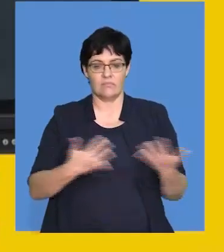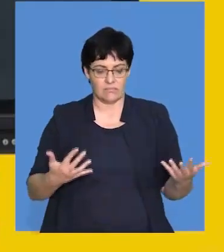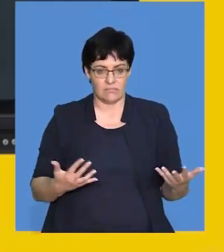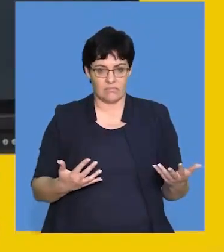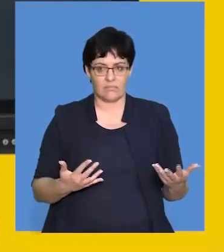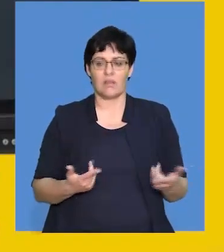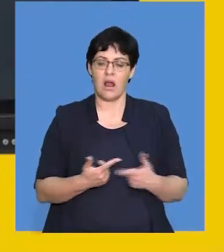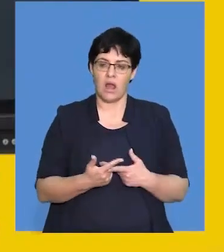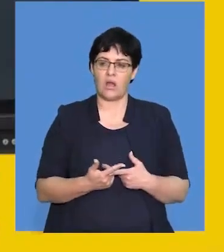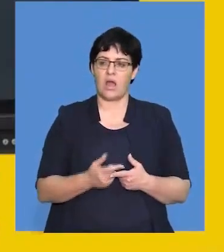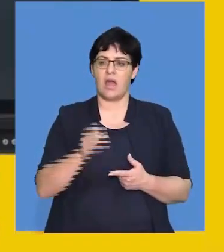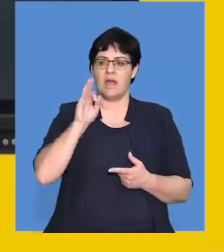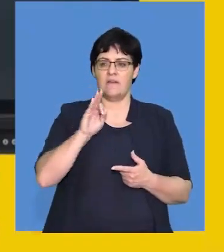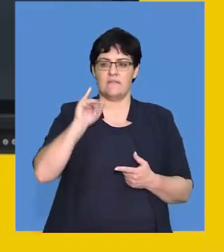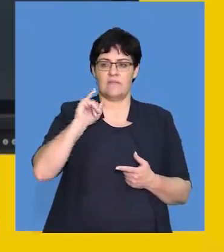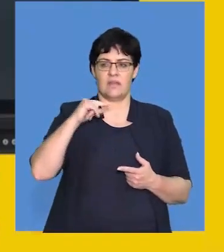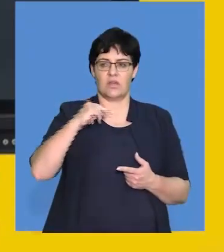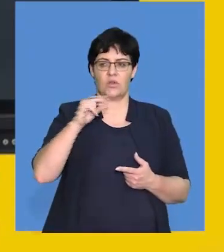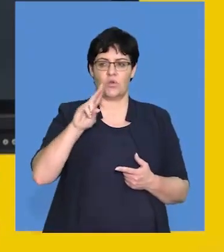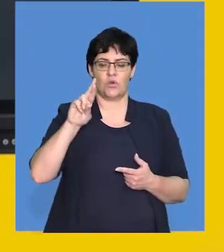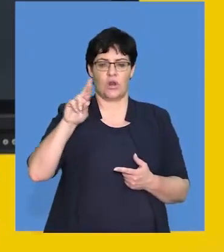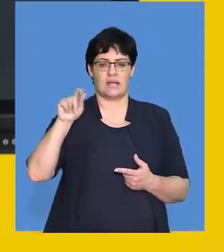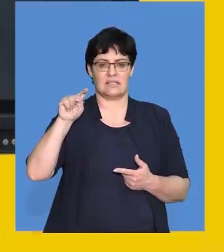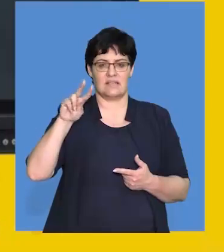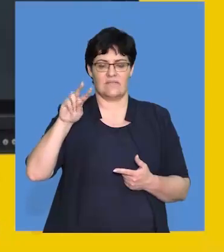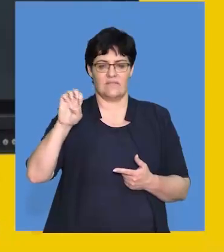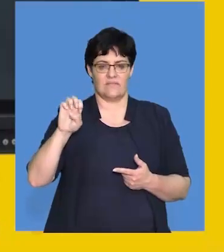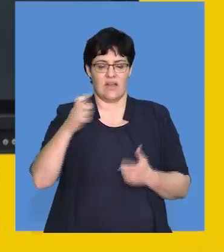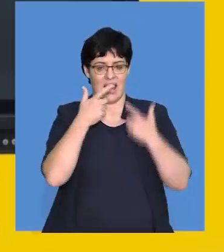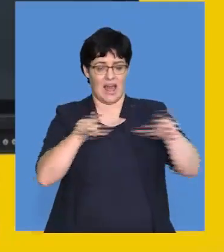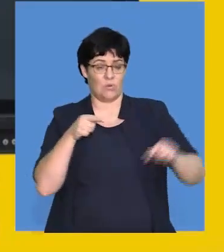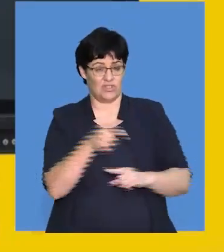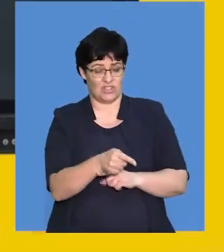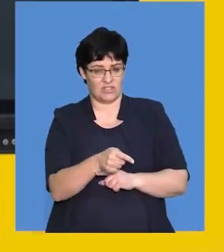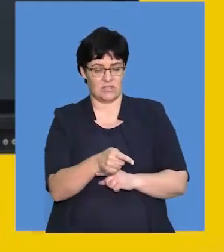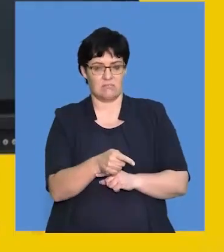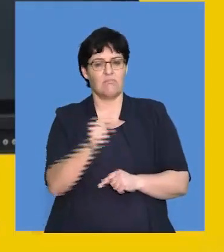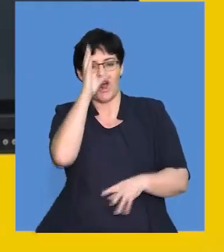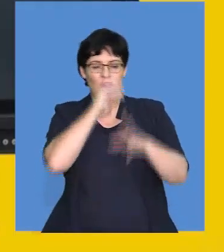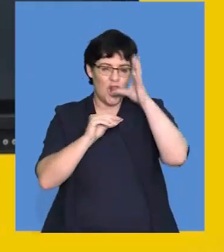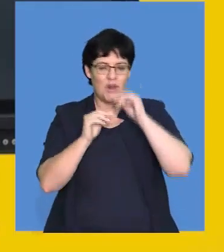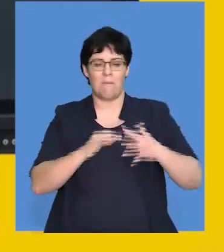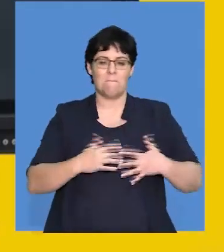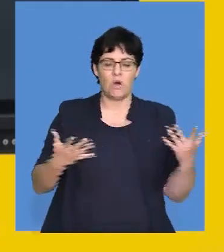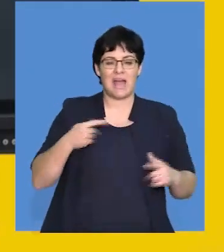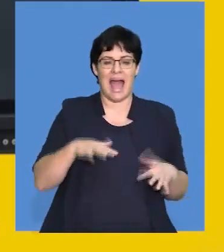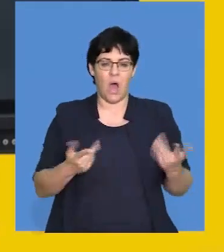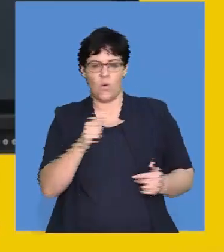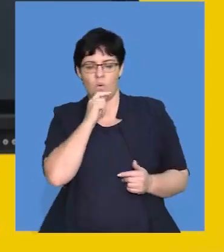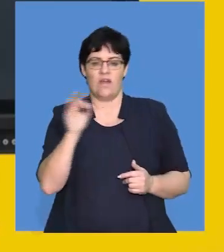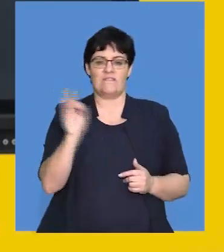With figurative language, remember I spoke to you about how we are going to learn today mostly